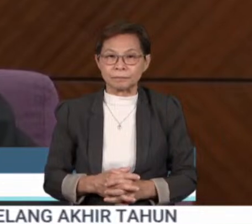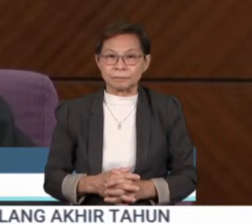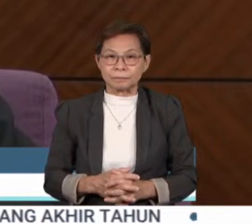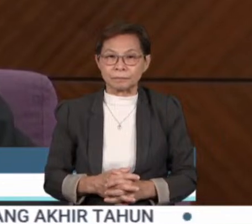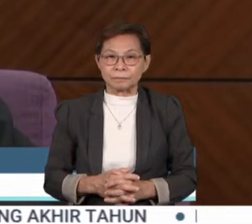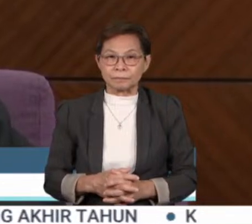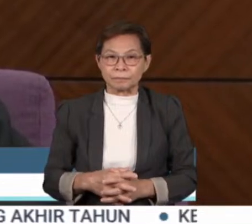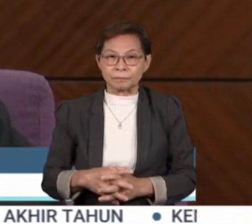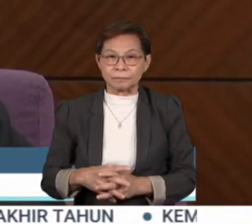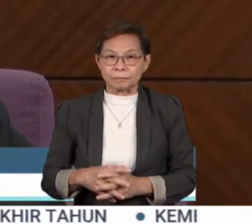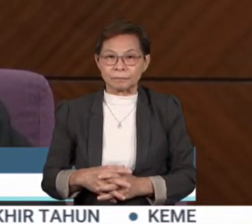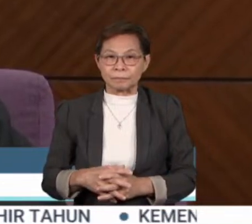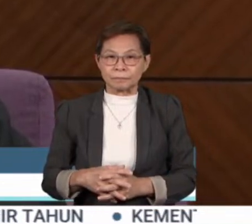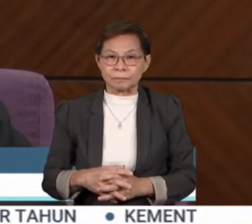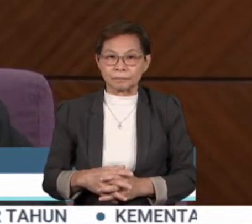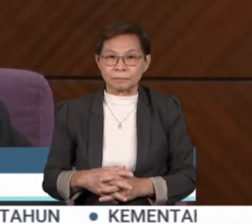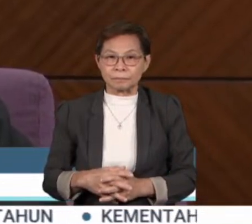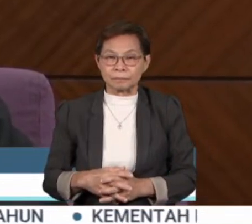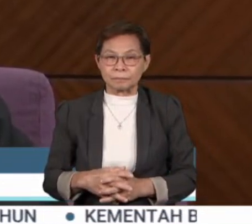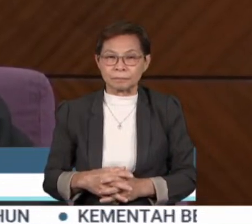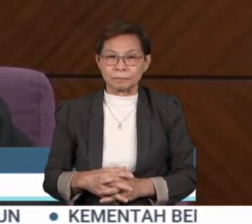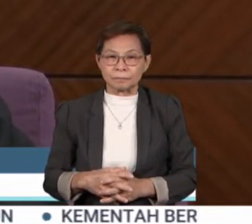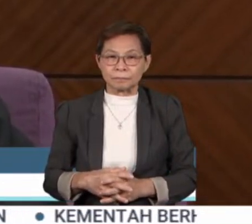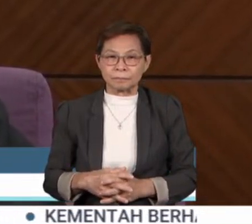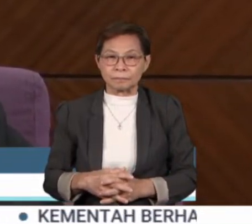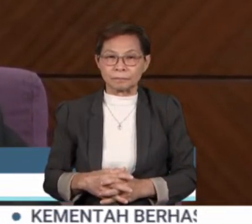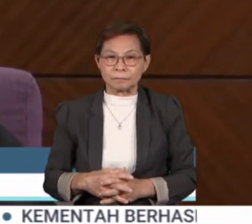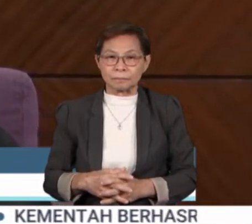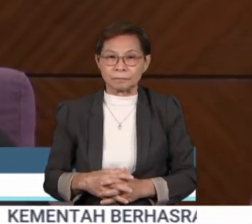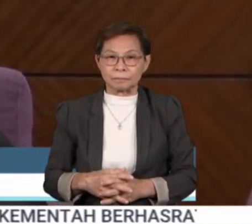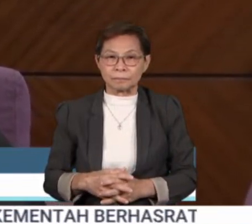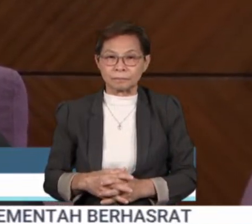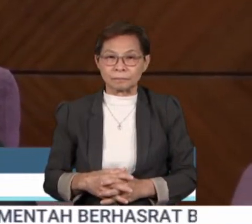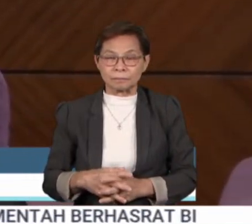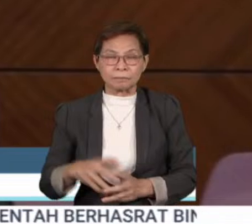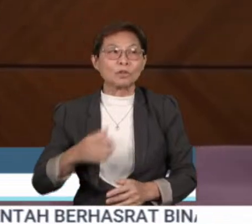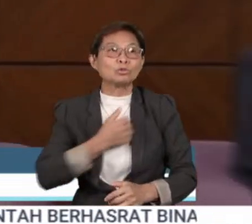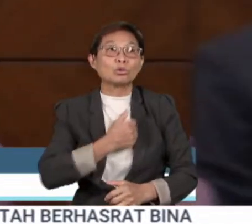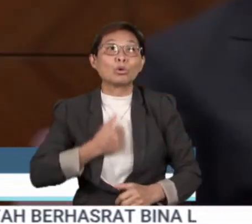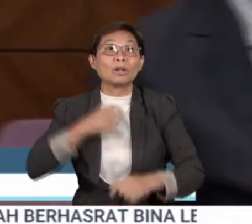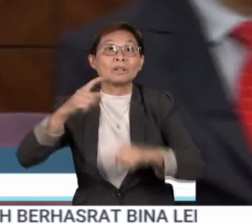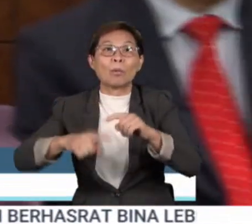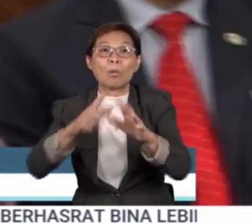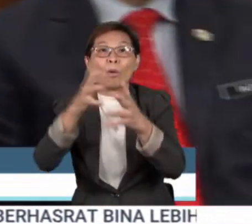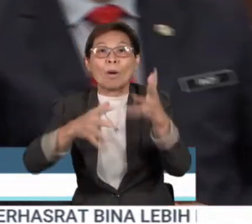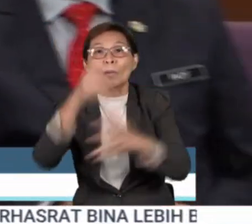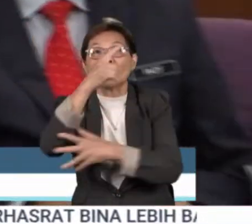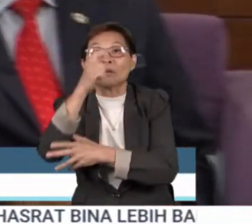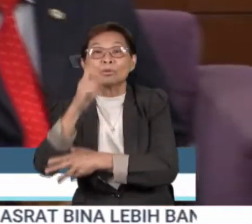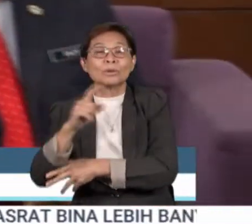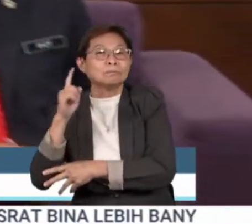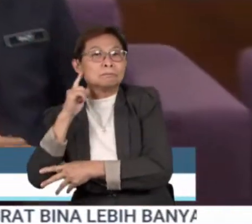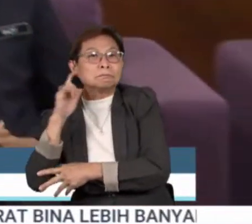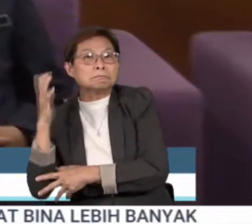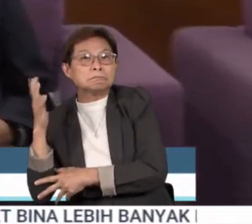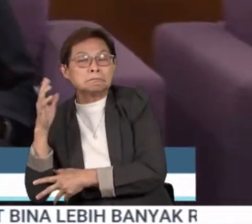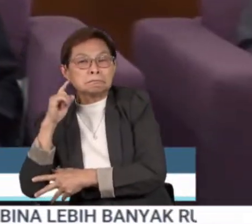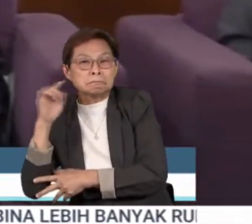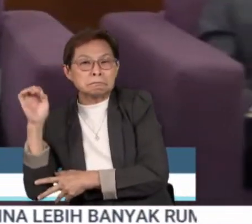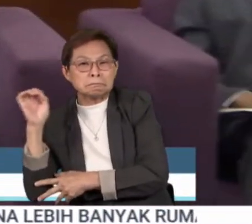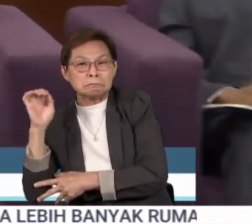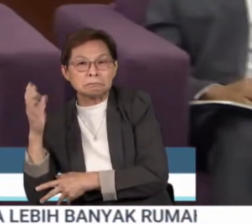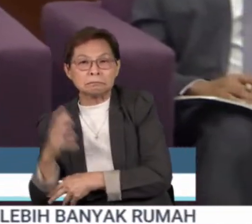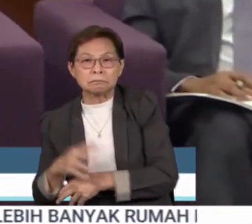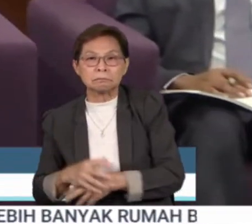Yeah. Thank you. Yeah. Either or. Okay. It's not exceeding it. It's either or. Okay. Understand.